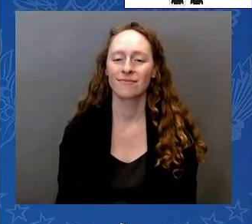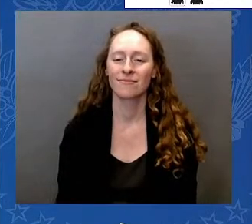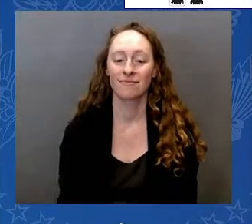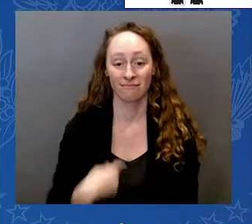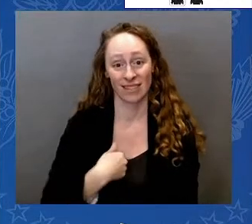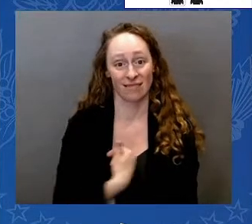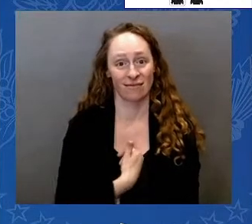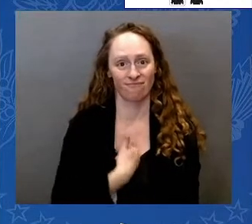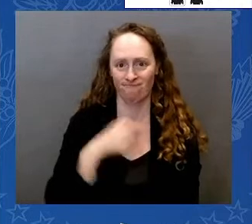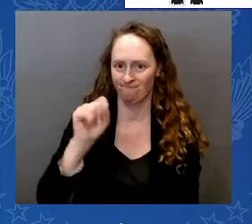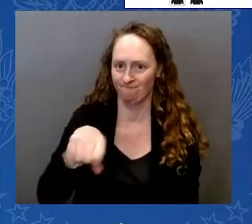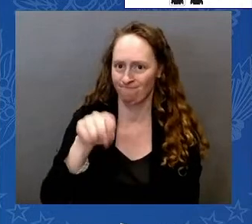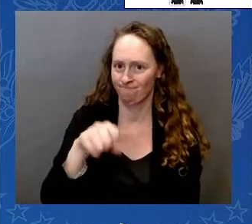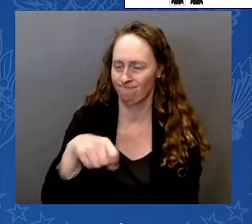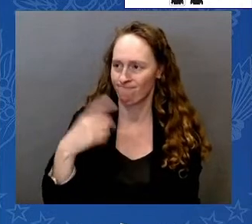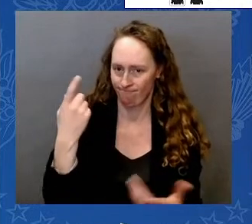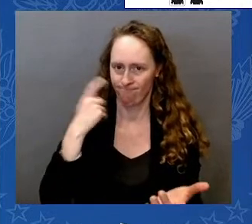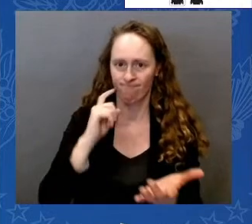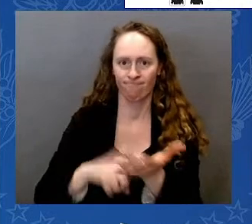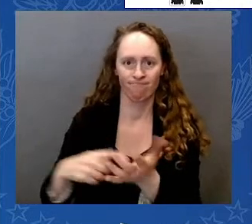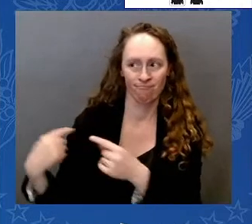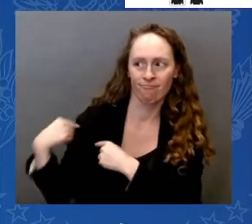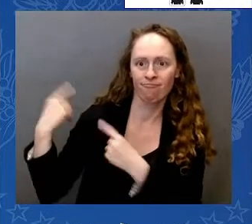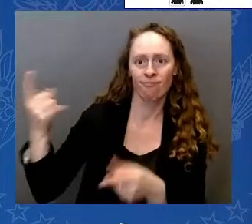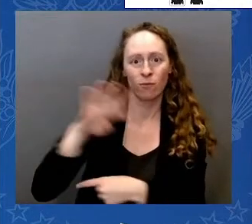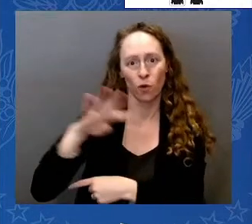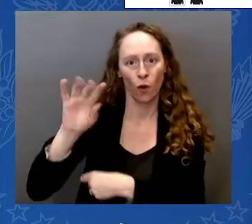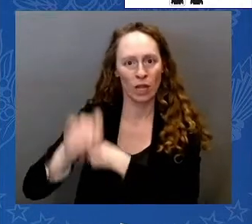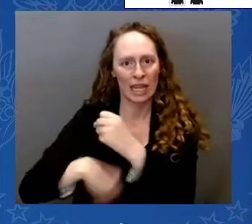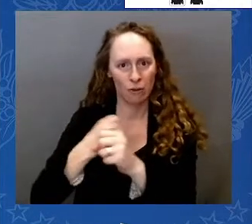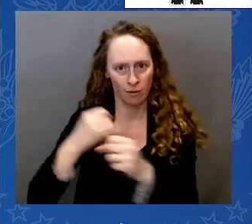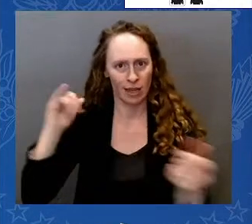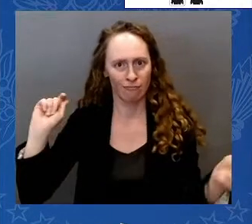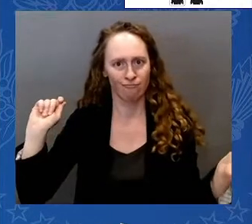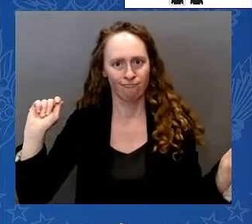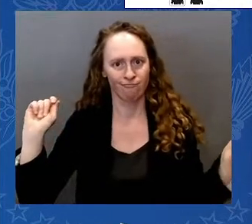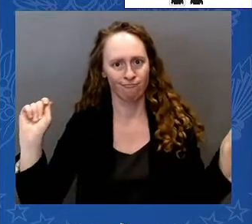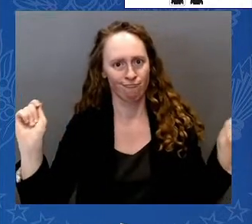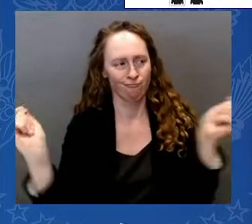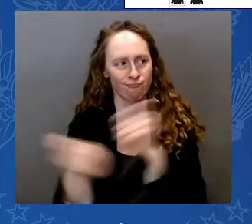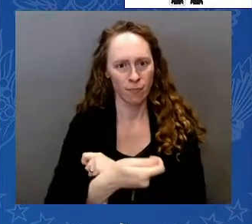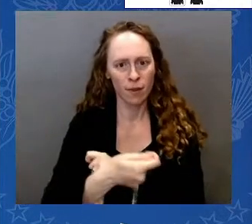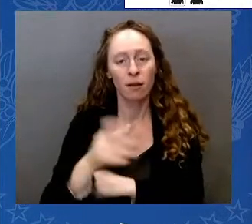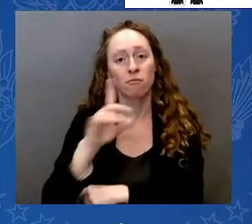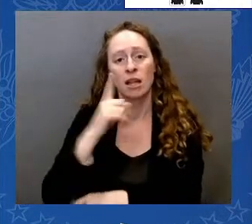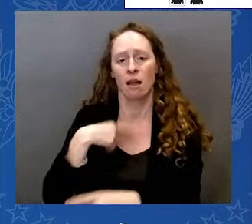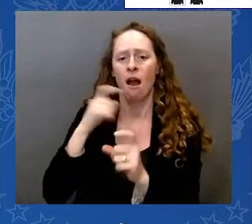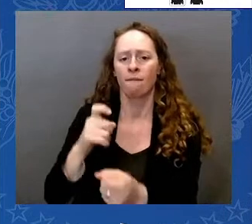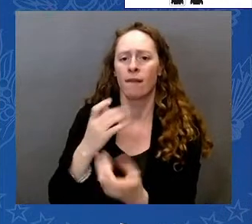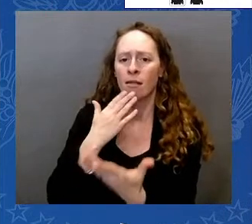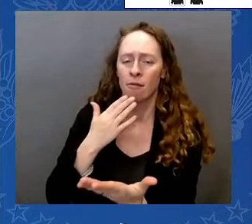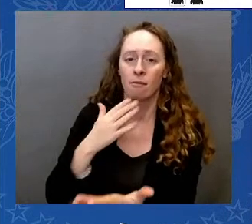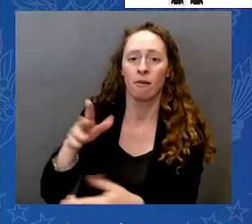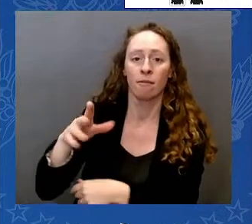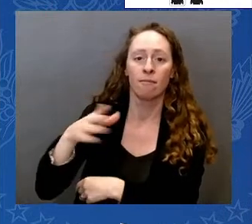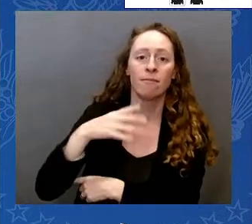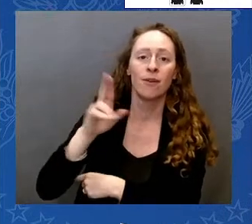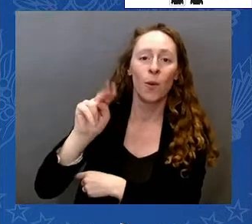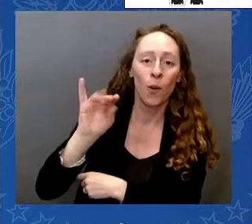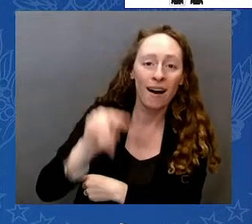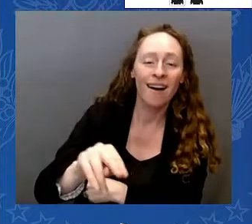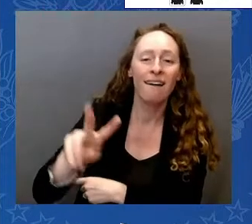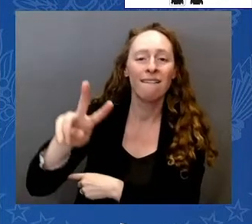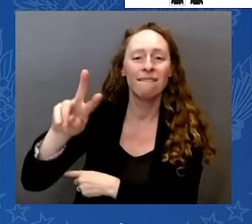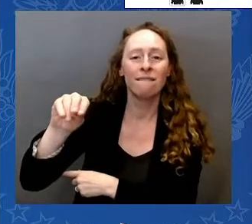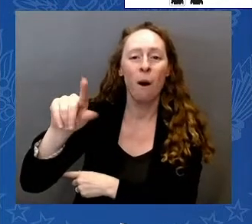union and Volvo Group, which has enabled me to provide a better life for my family. It also has enabled